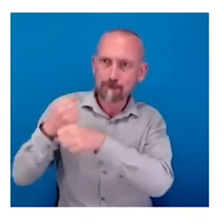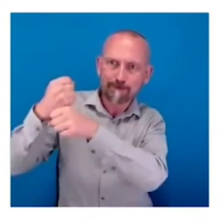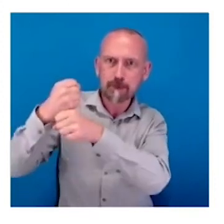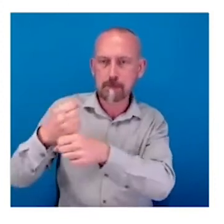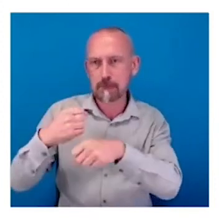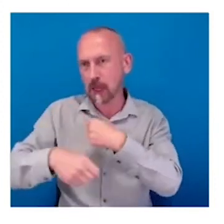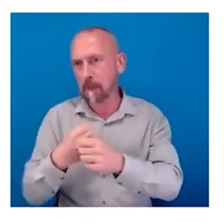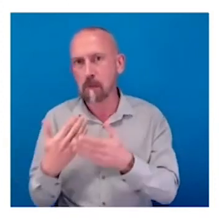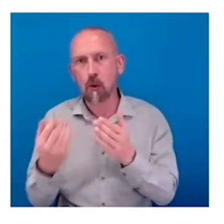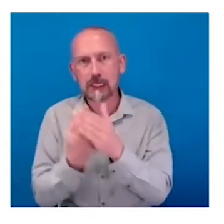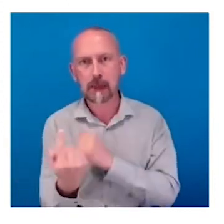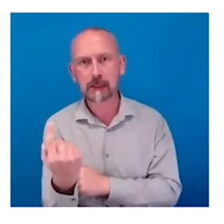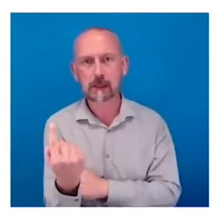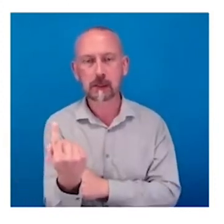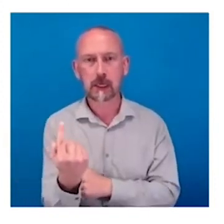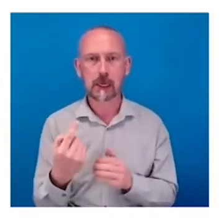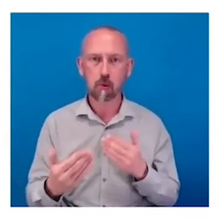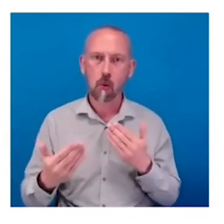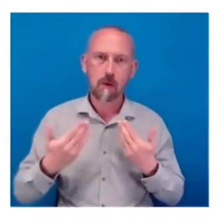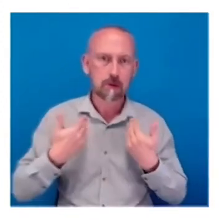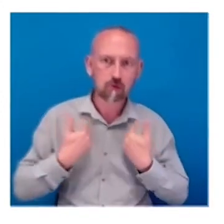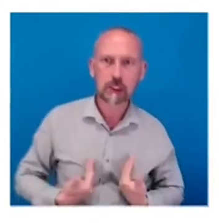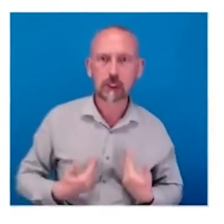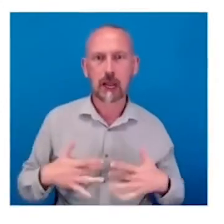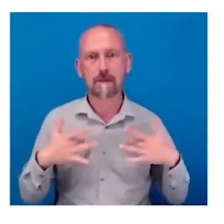independently and full and rich lives.